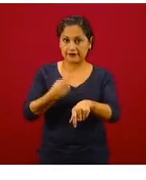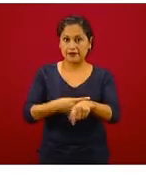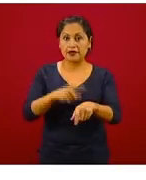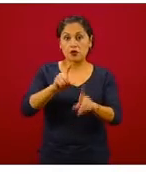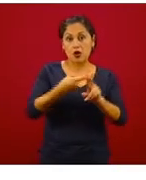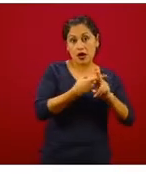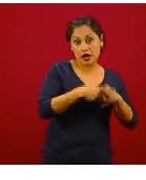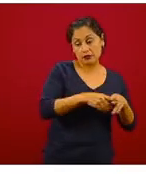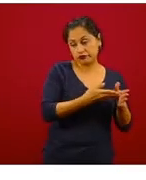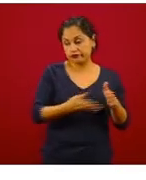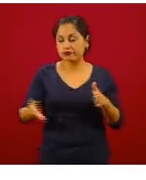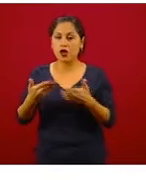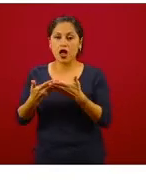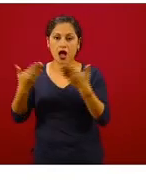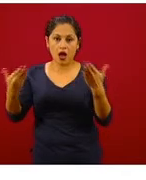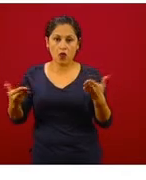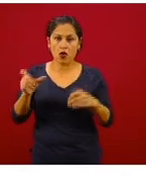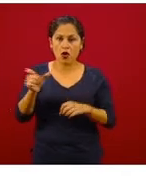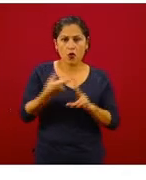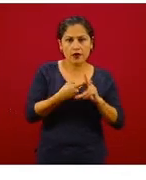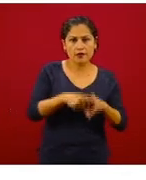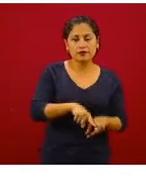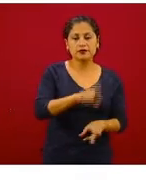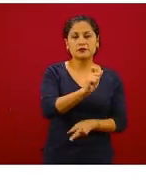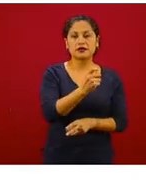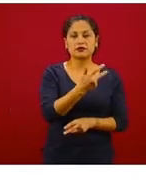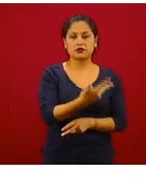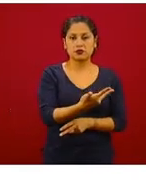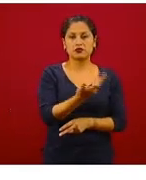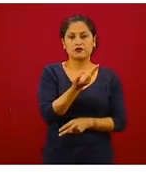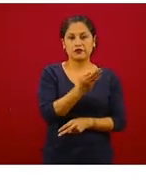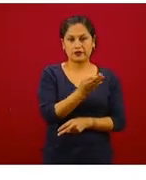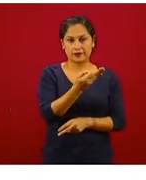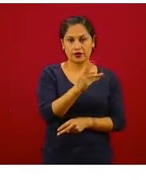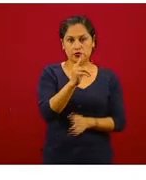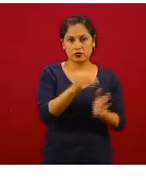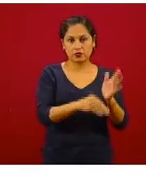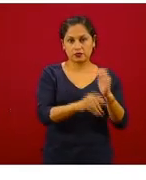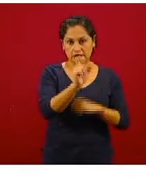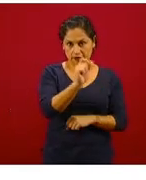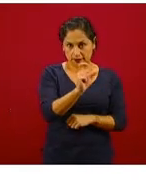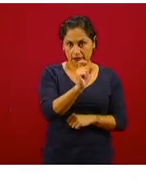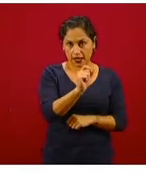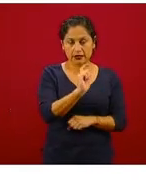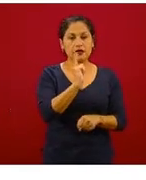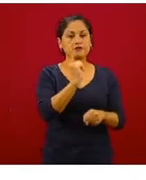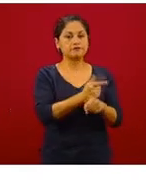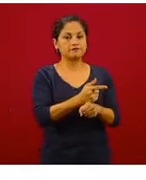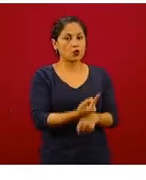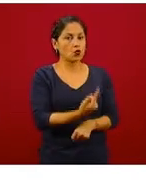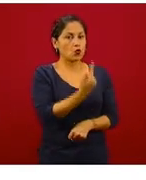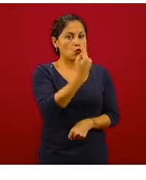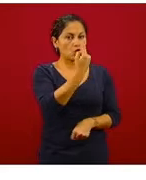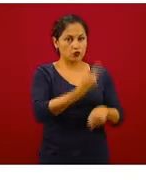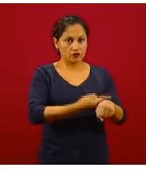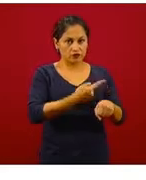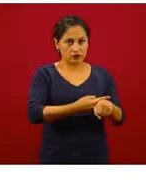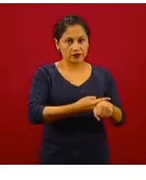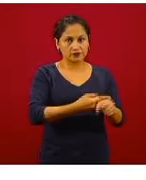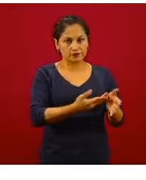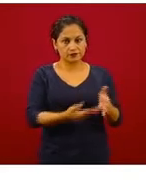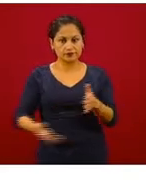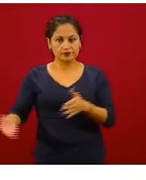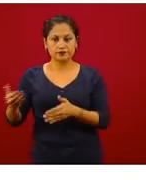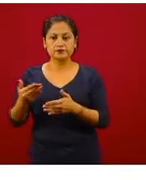51,633 cumulative confirmed cases. These are people who have COVID since the pandemic started in Mexico on February 21st,